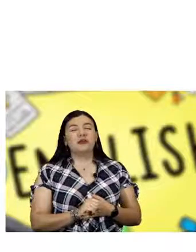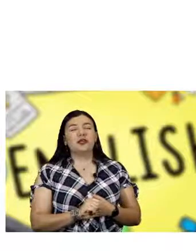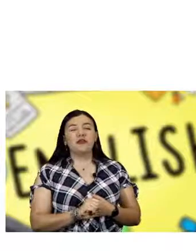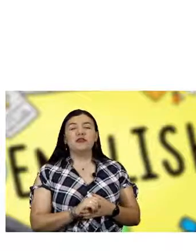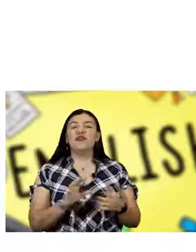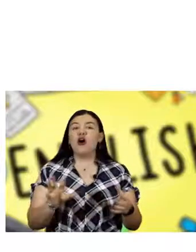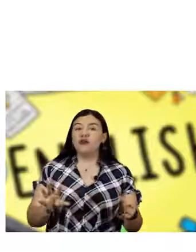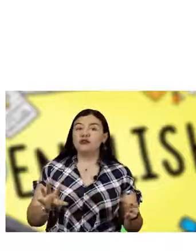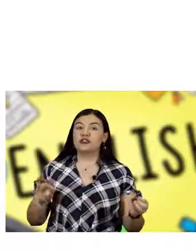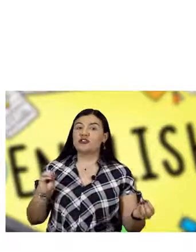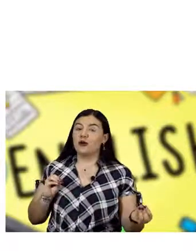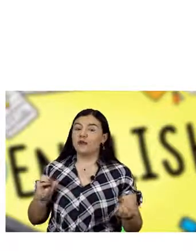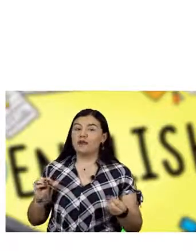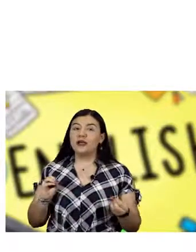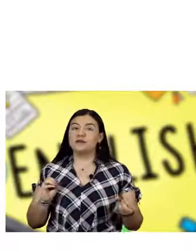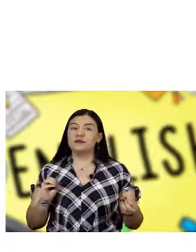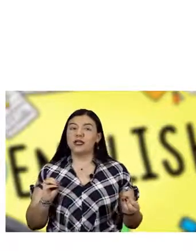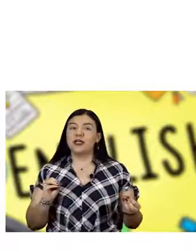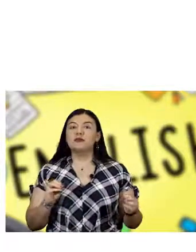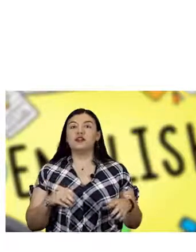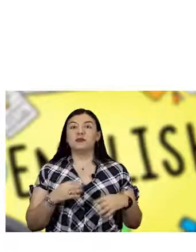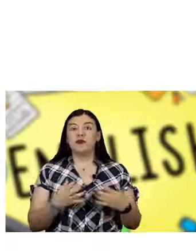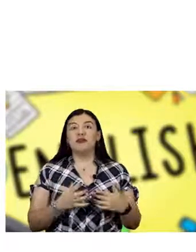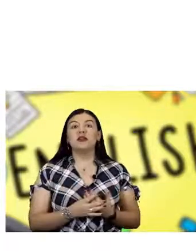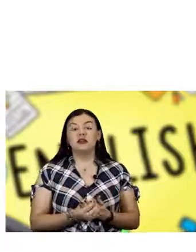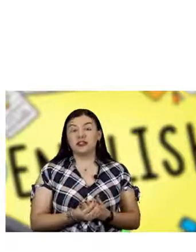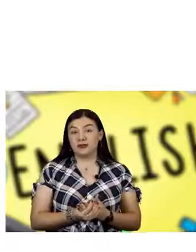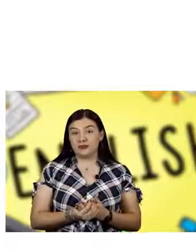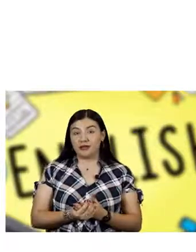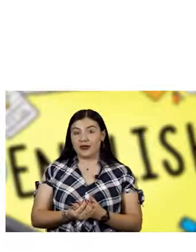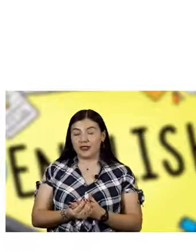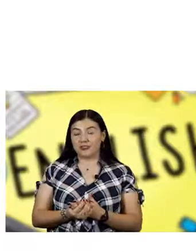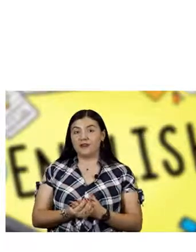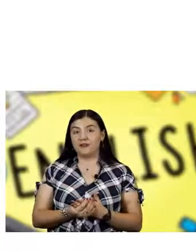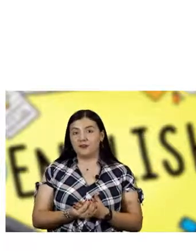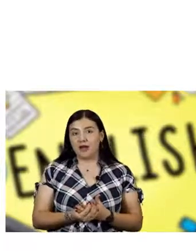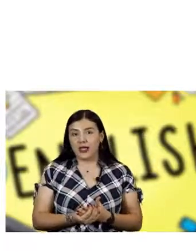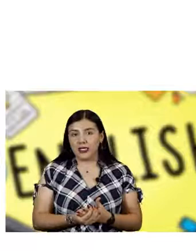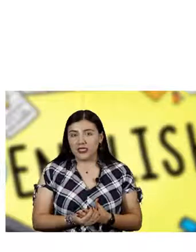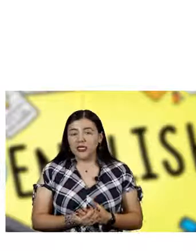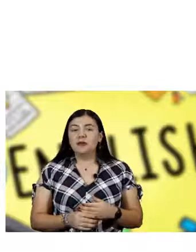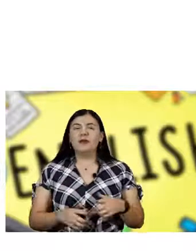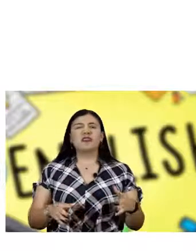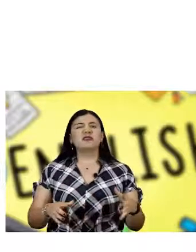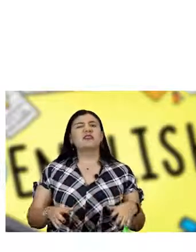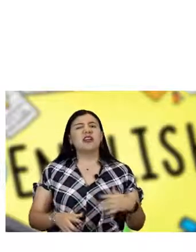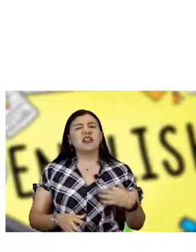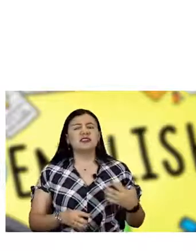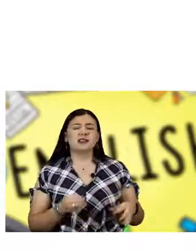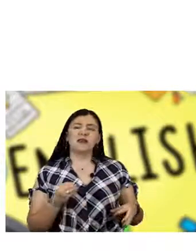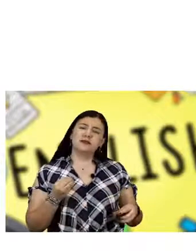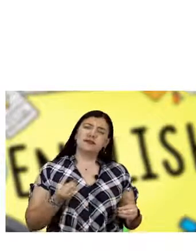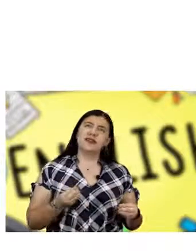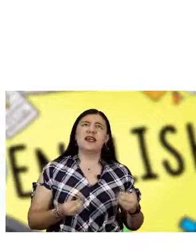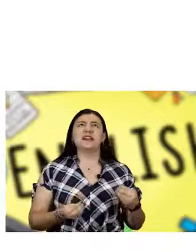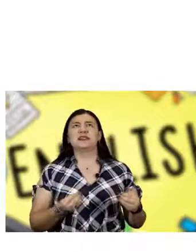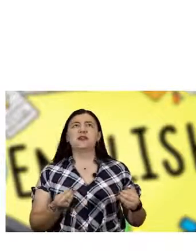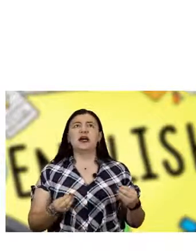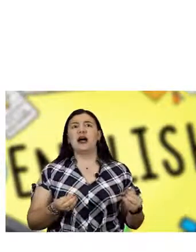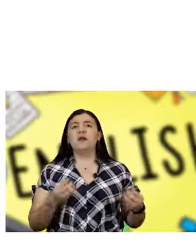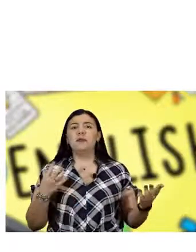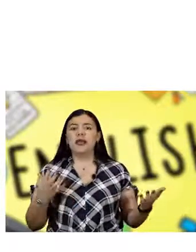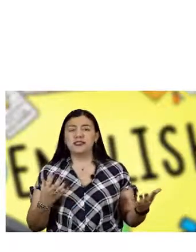you probably know some of them, yeah? You probably know some of the parts of your body because that is